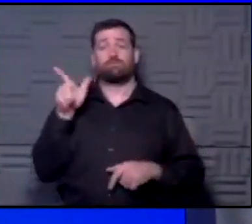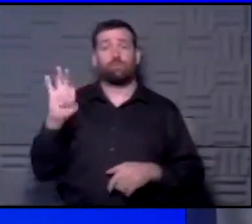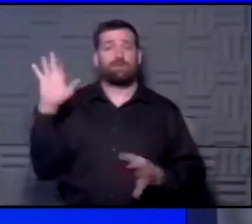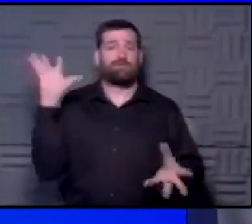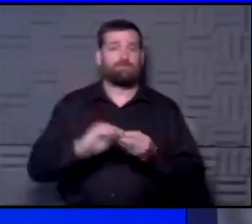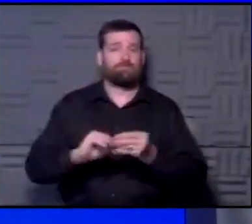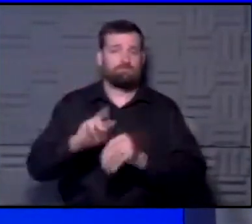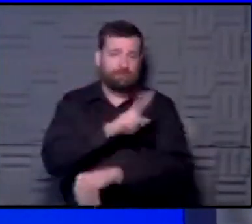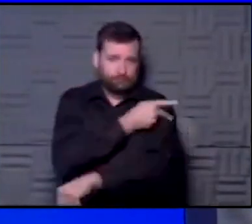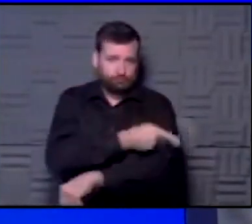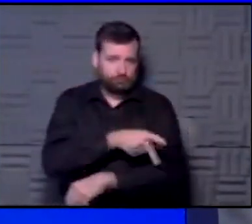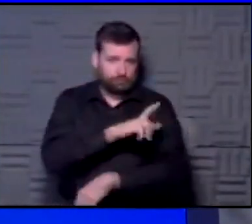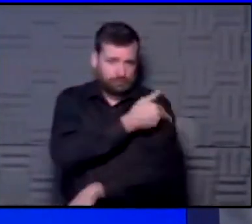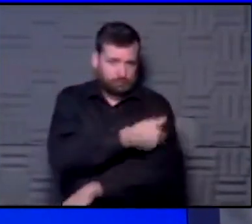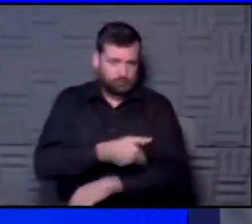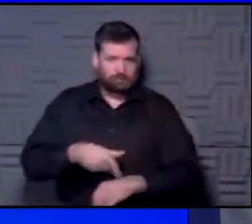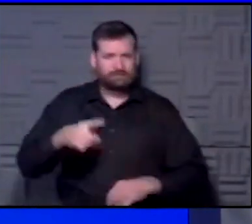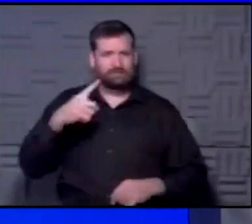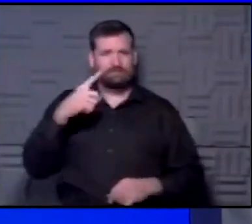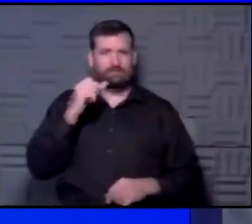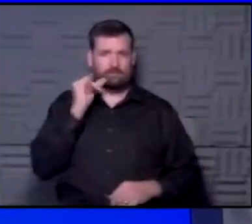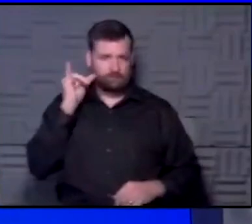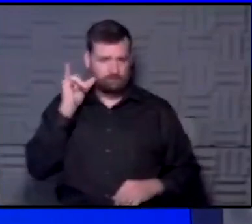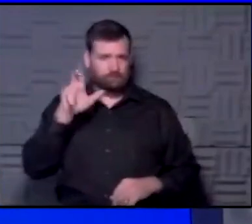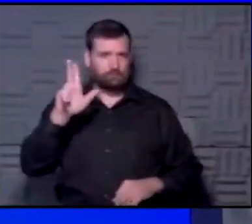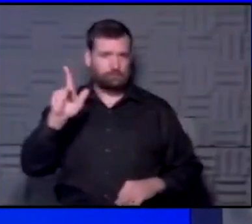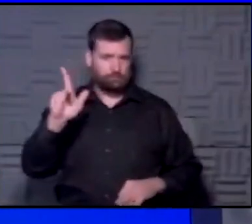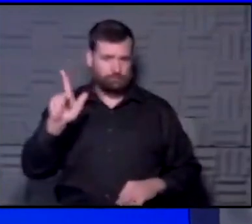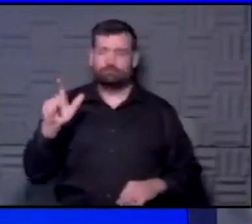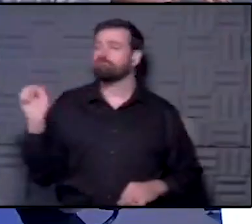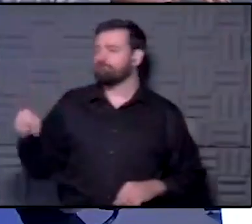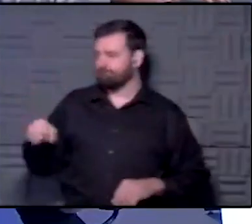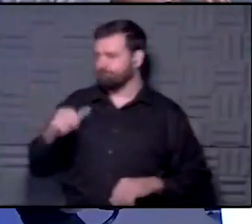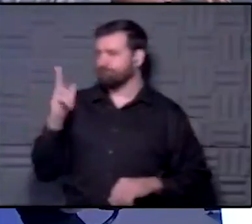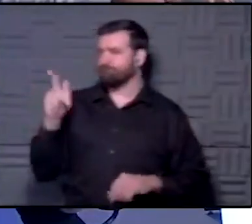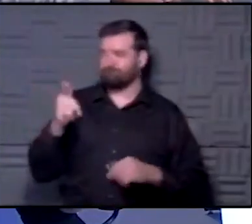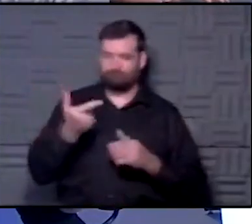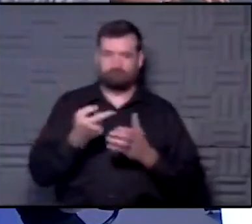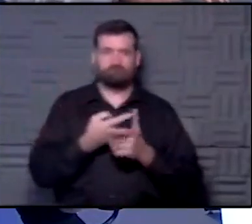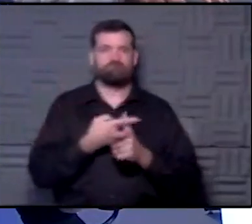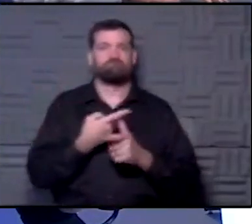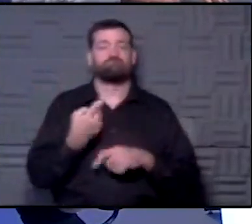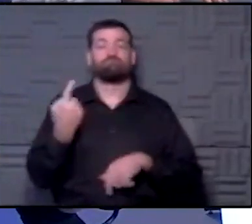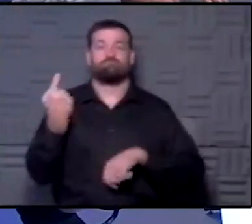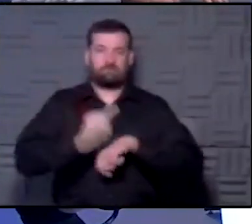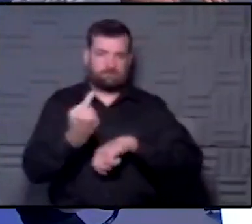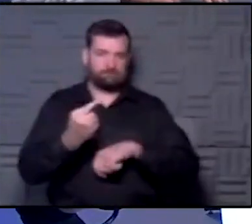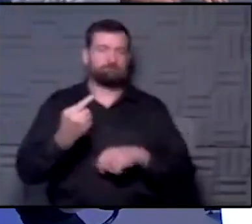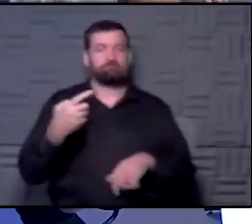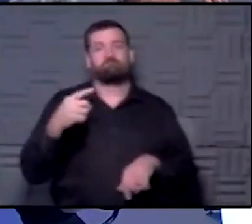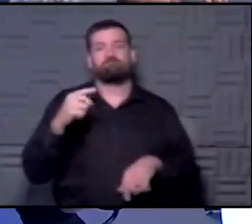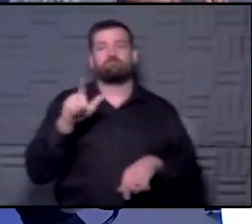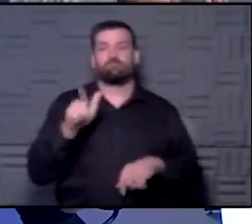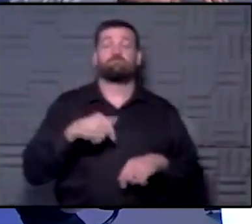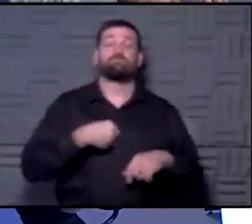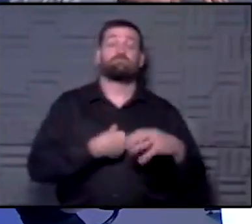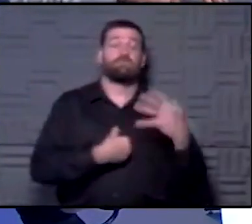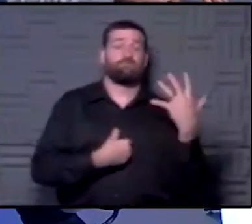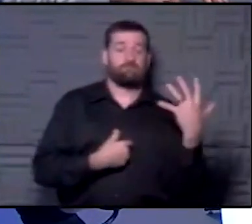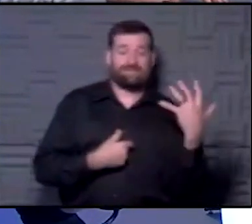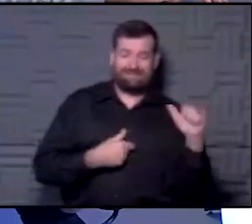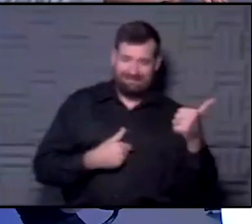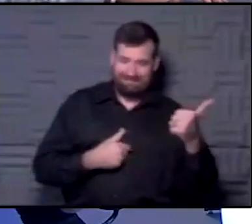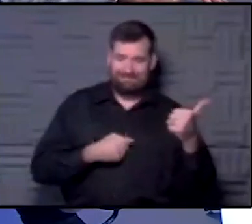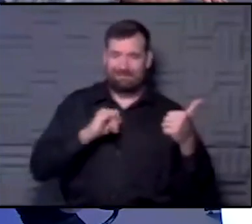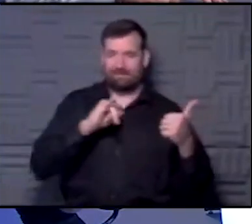in the hospital, which I think we had 23 yesterday 23, or 25. maybe 21 at one point yesterday. 10 of those are in the ICU, 5 of those are on the